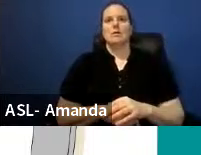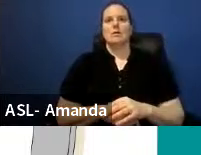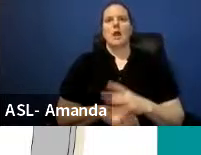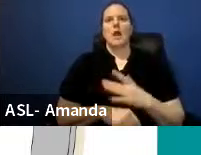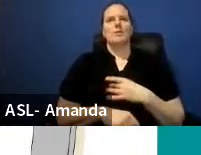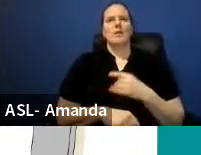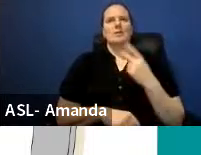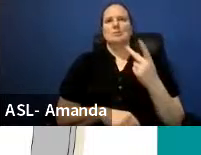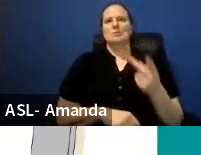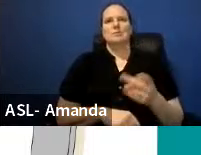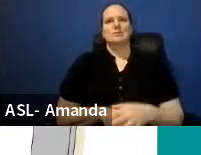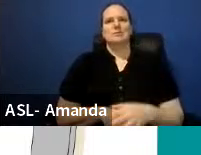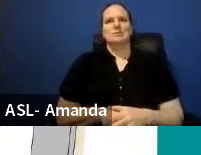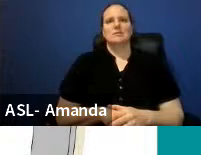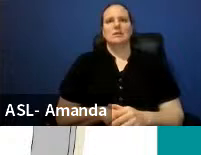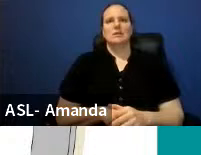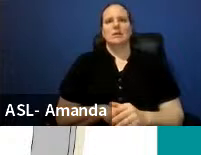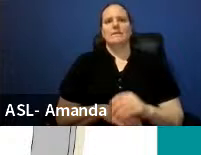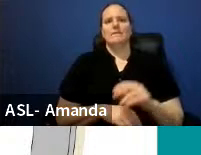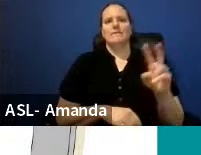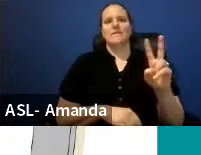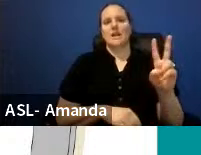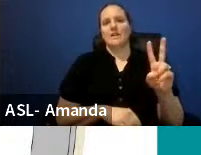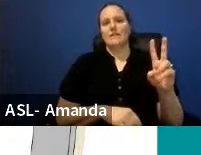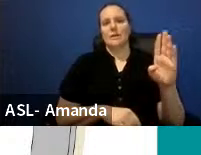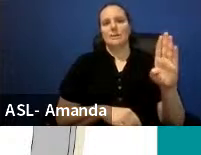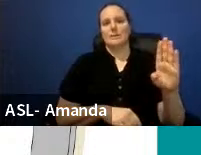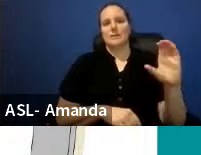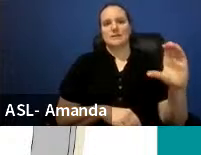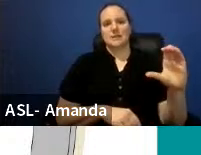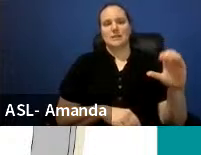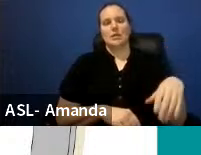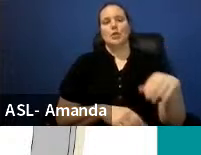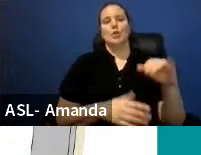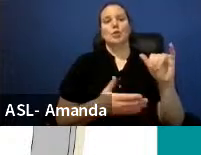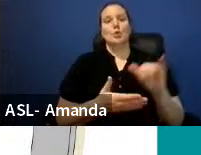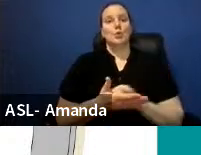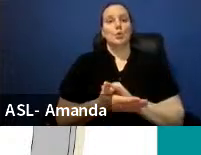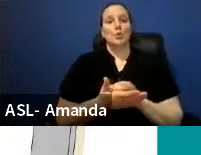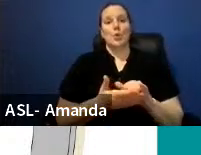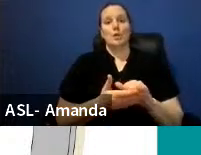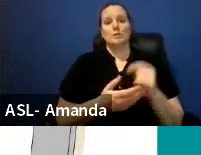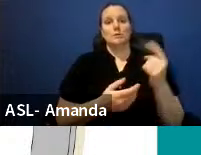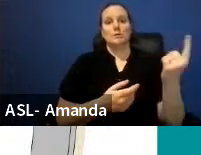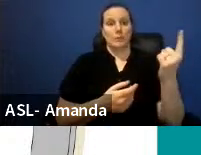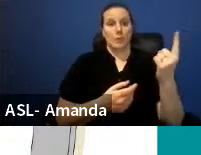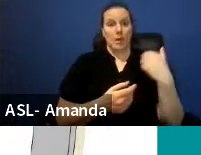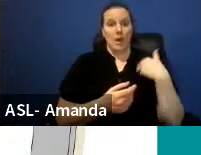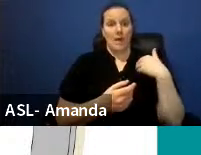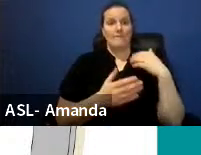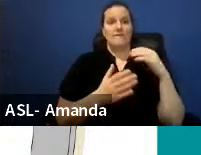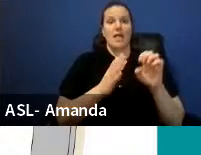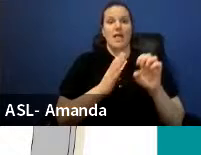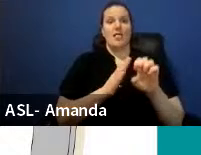like, I don't know, Vancouver, BC, or New York, or somewhere where they have elevated